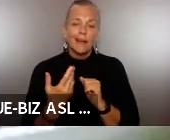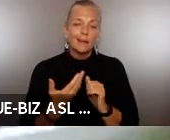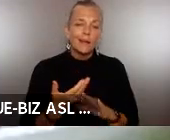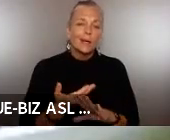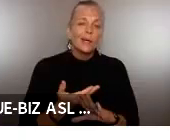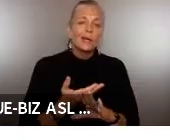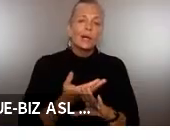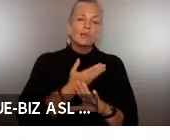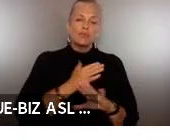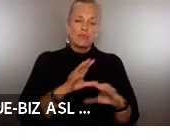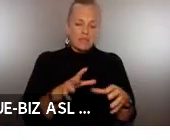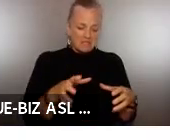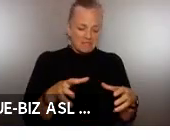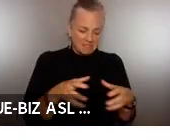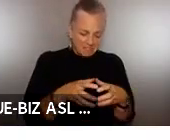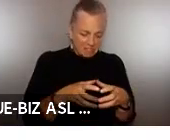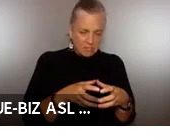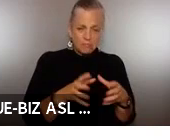just to, you know,